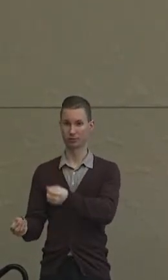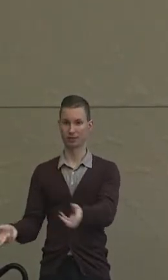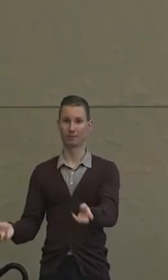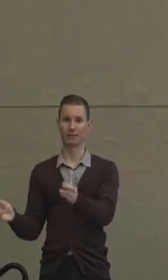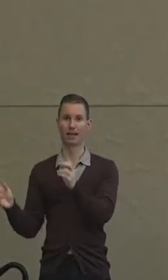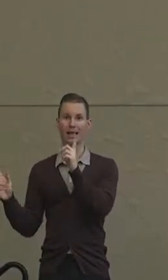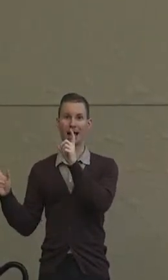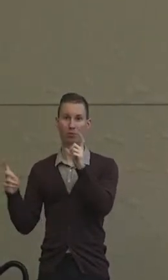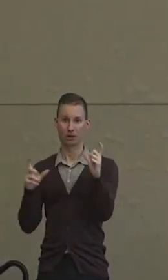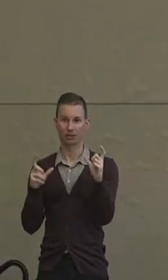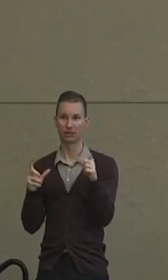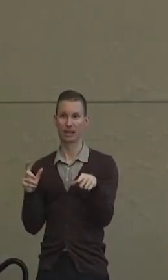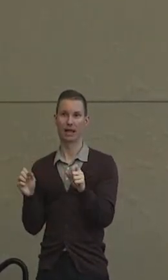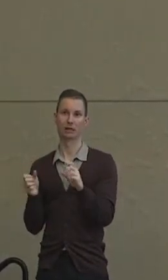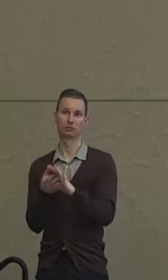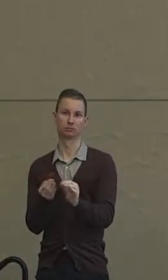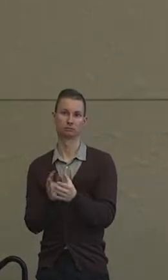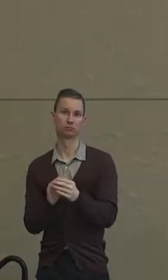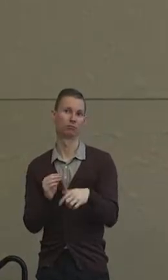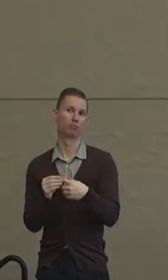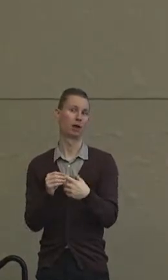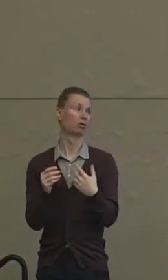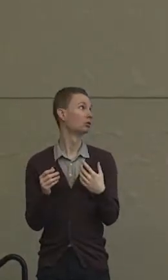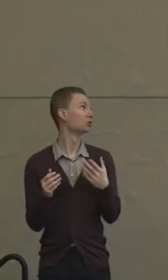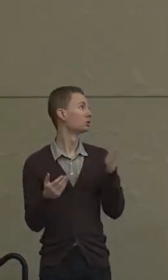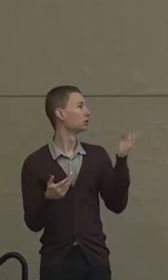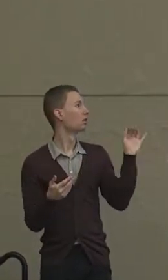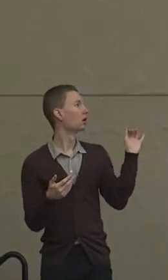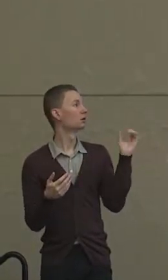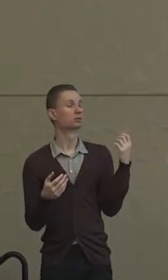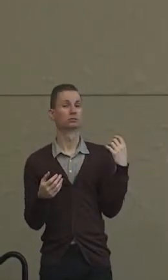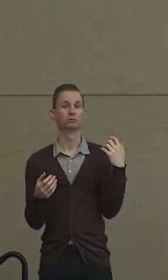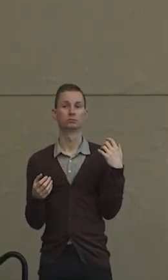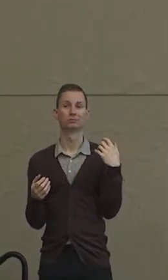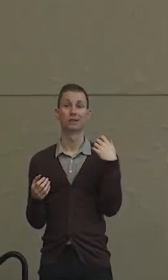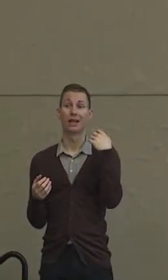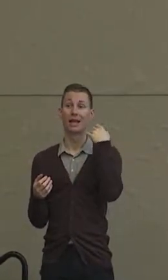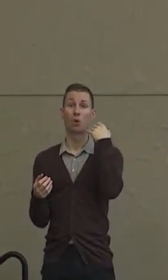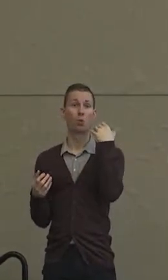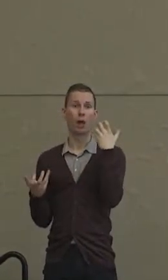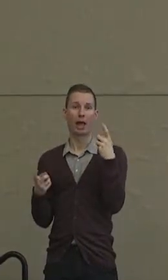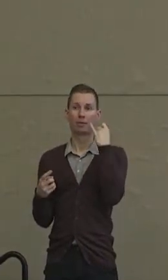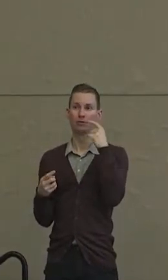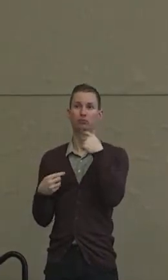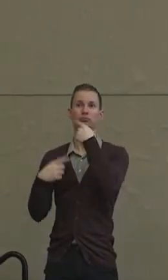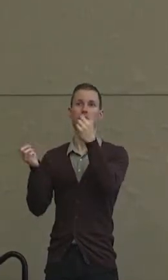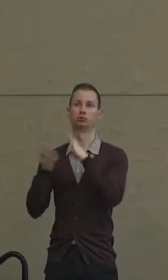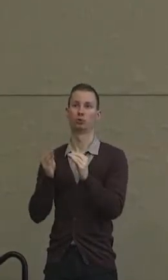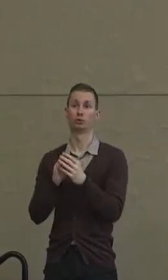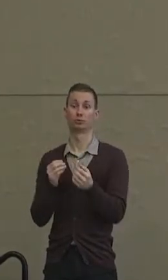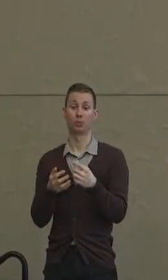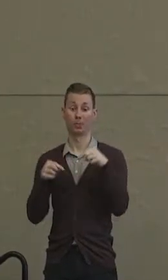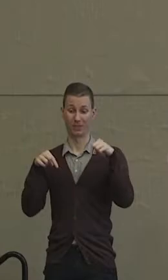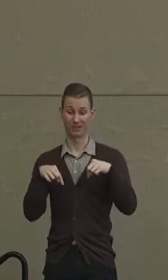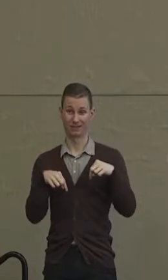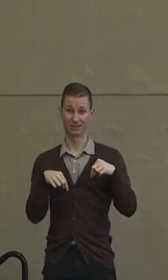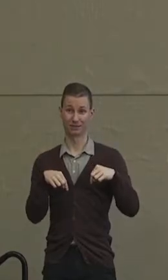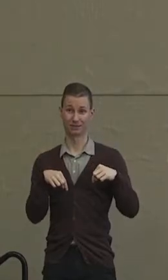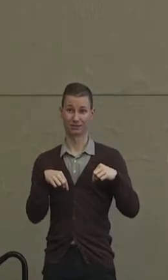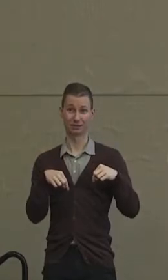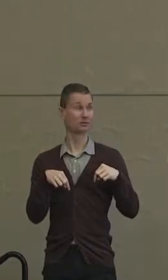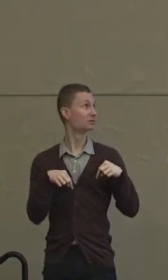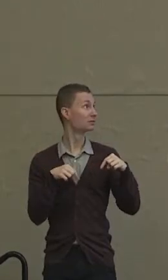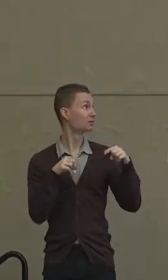stories about what, and these are like, what if you had just told your story? So these particular series are about